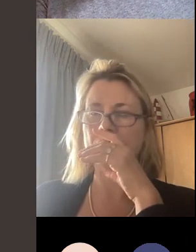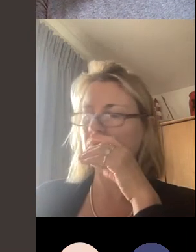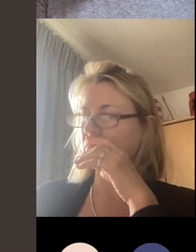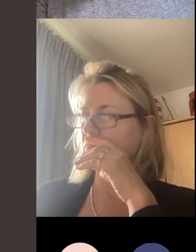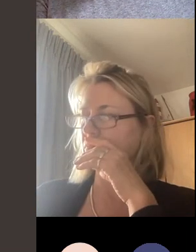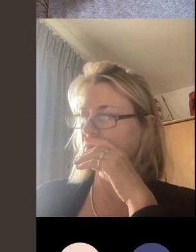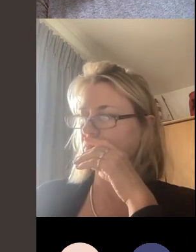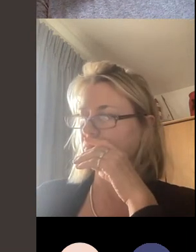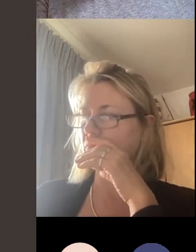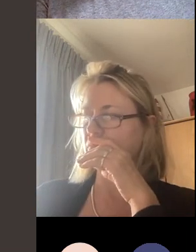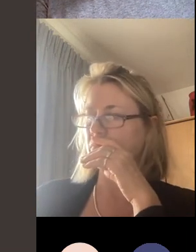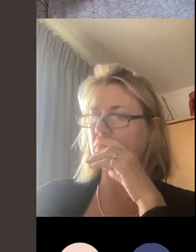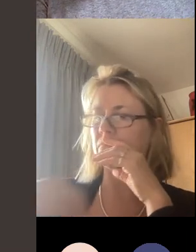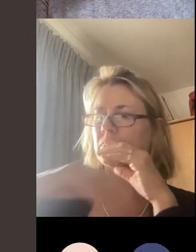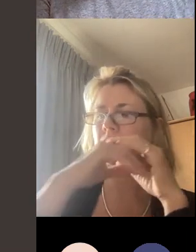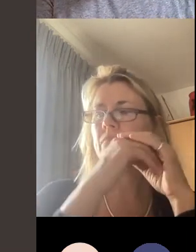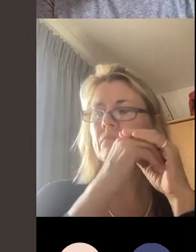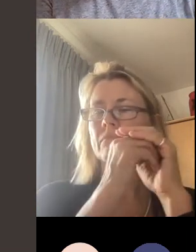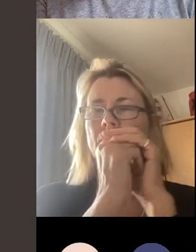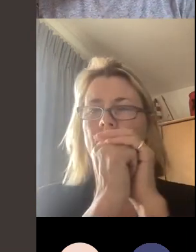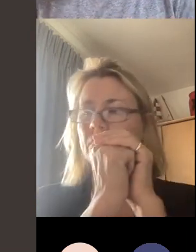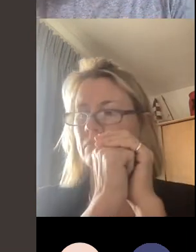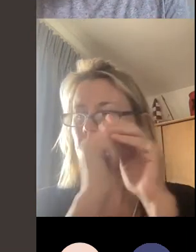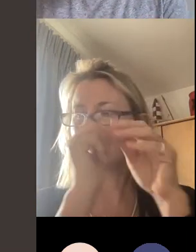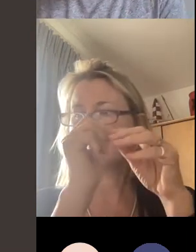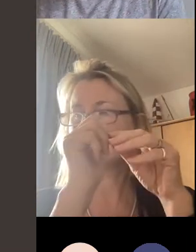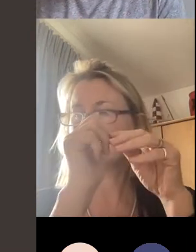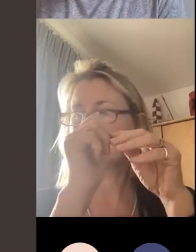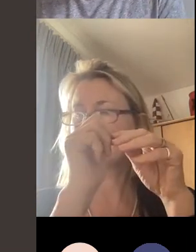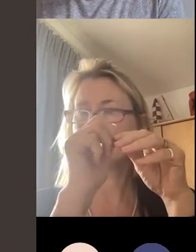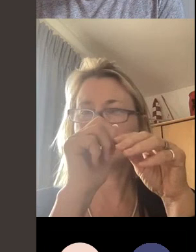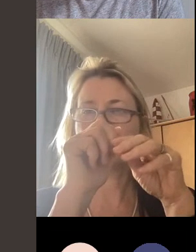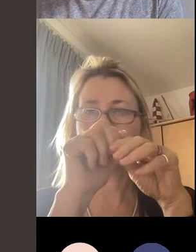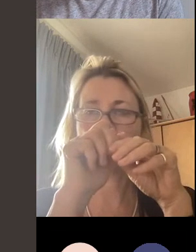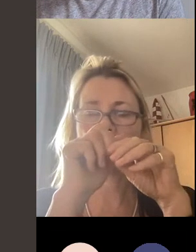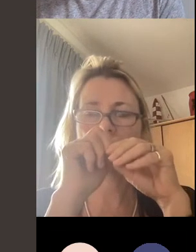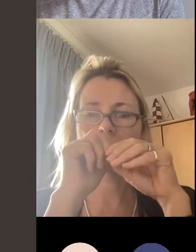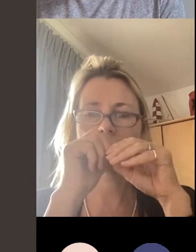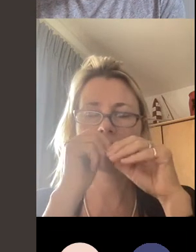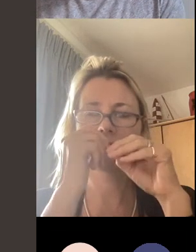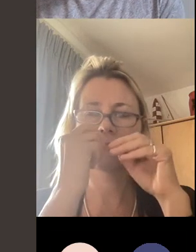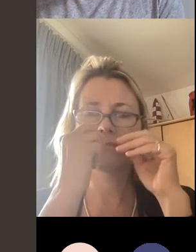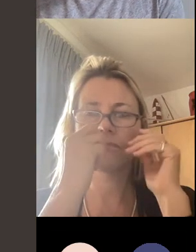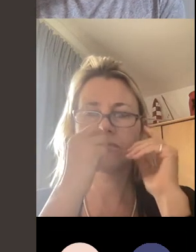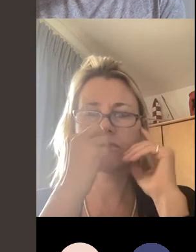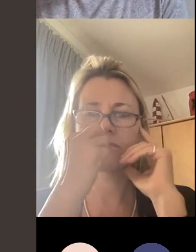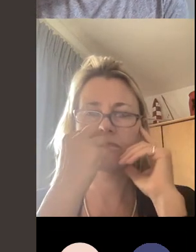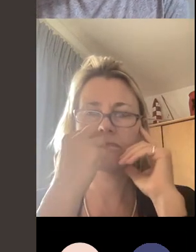with video calls. So that is a minimum level of self-selecting